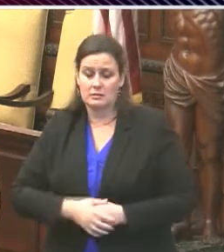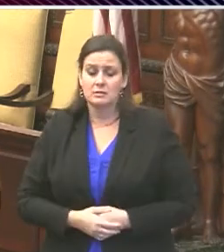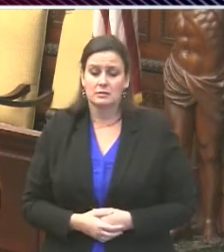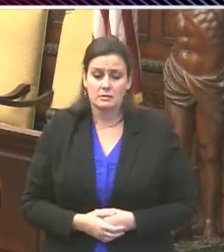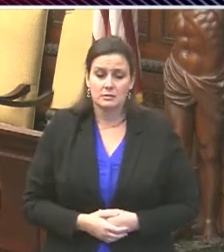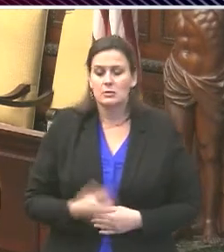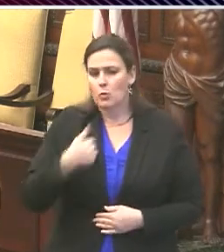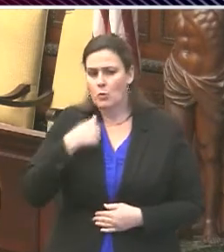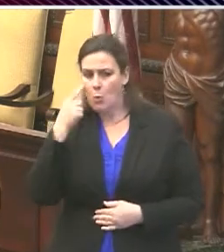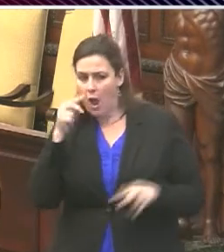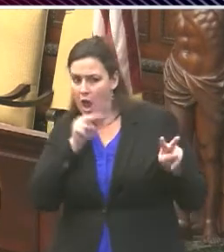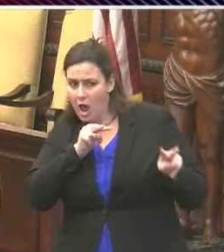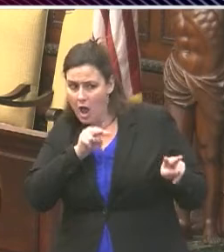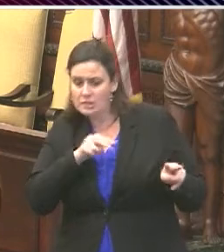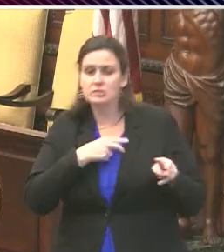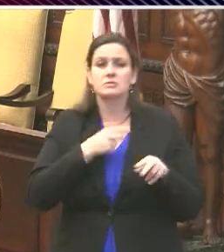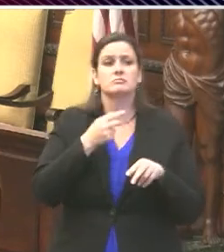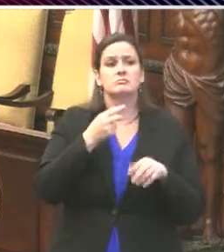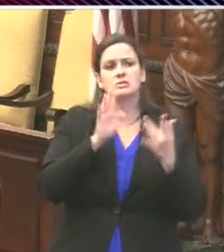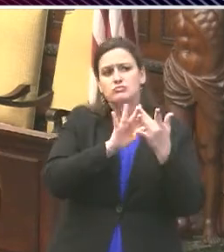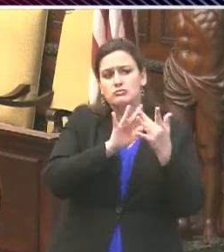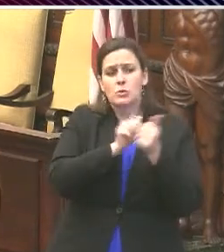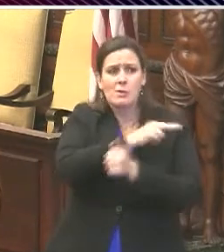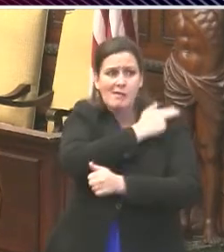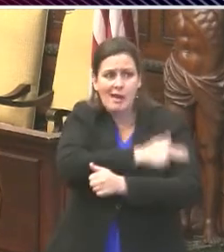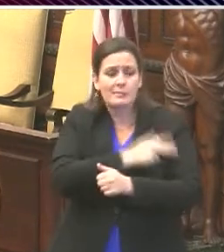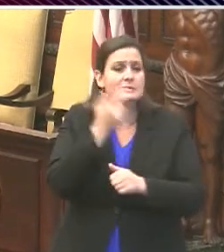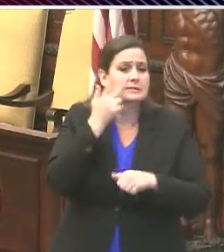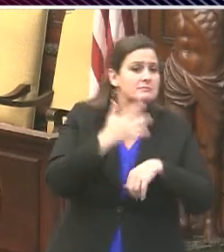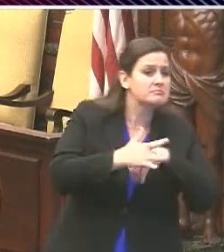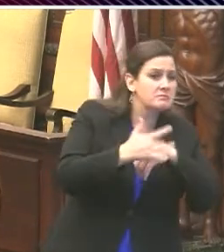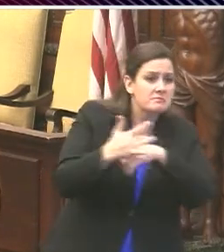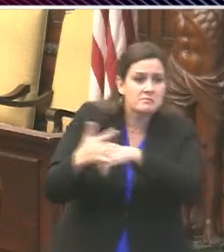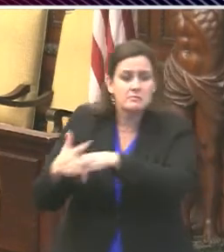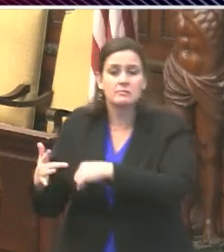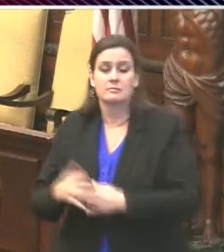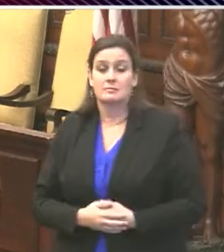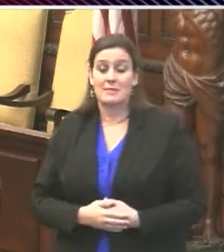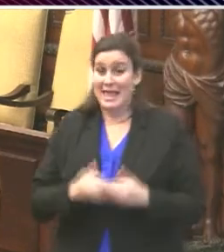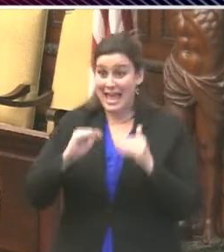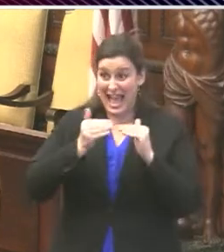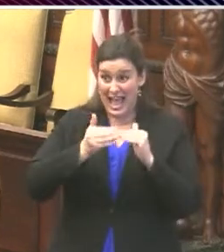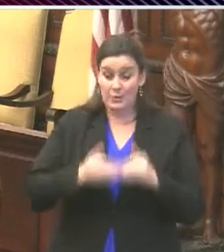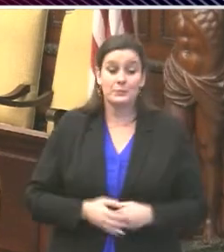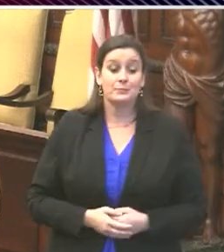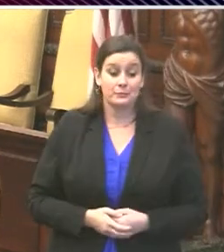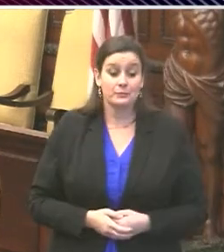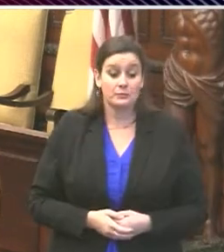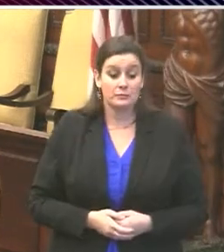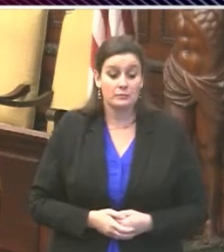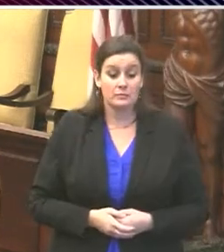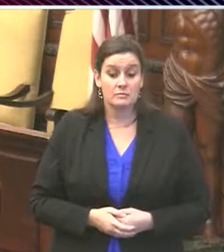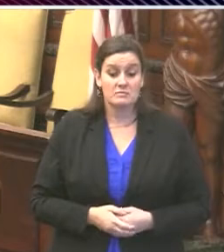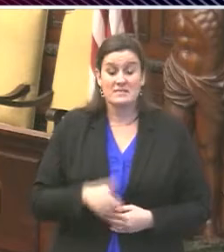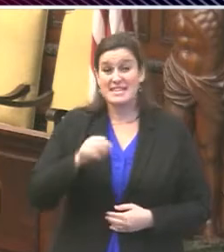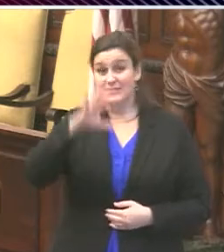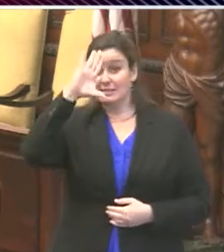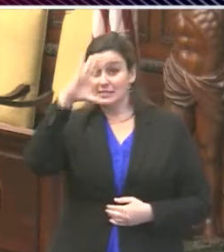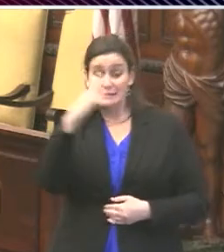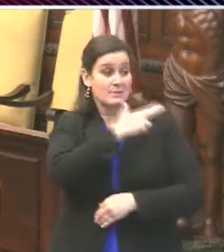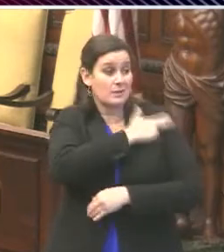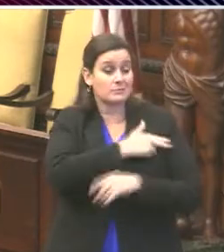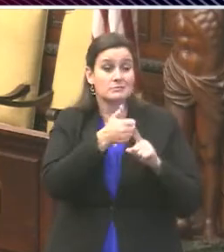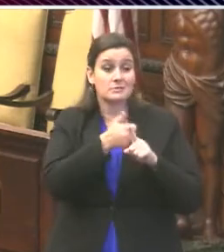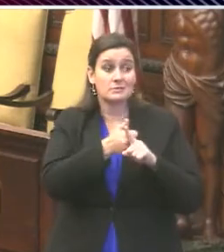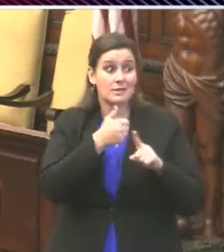very close contact with the hospitals. The way to do that is if we have any sense that the hospitals may be filling